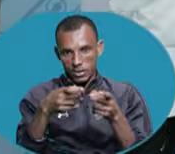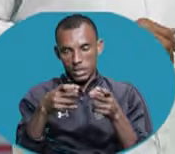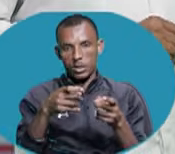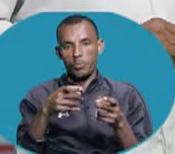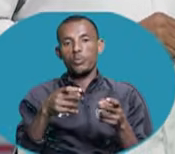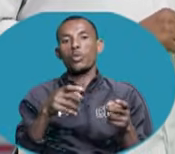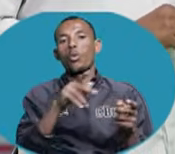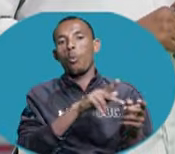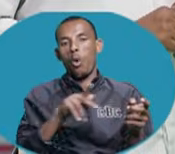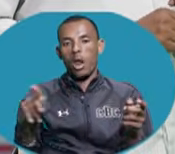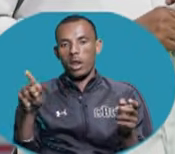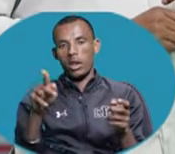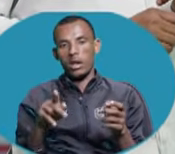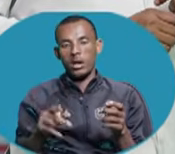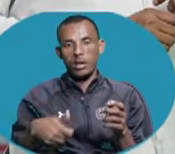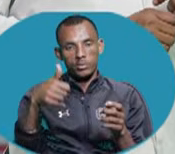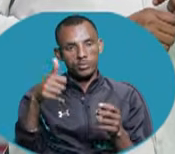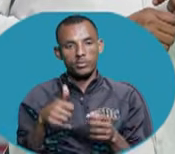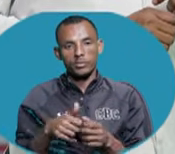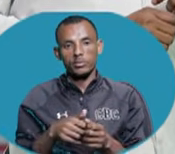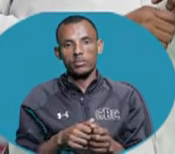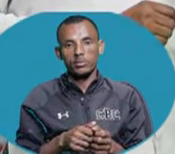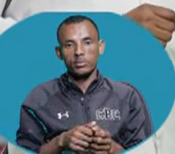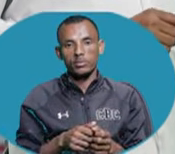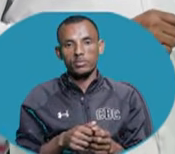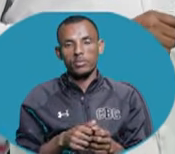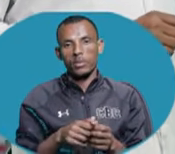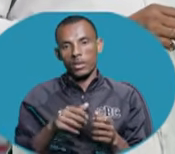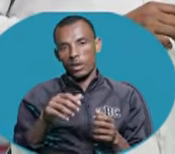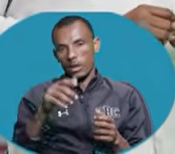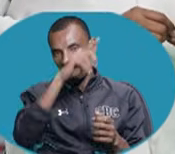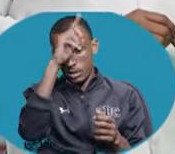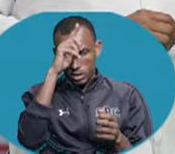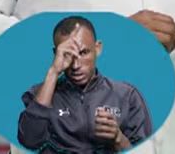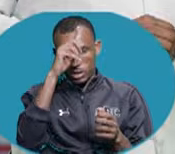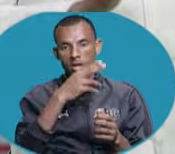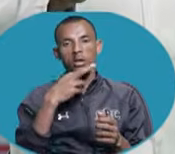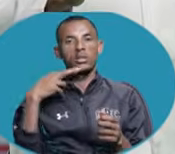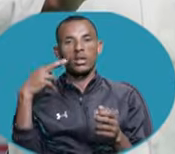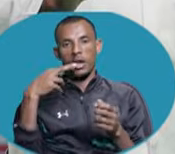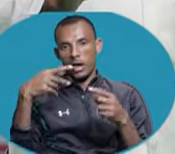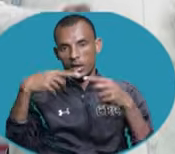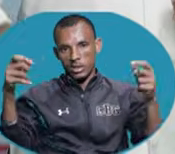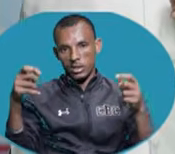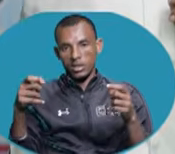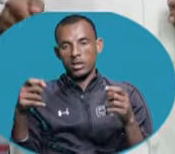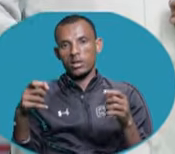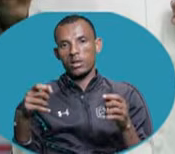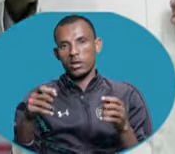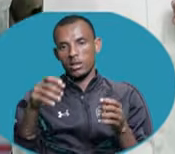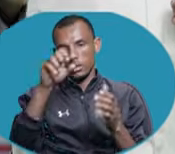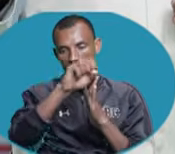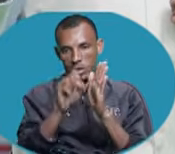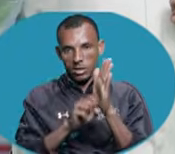Poland. The other one, the Nazi-Soviet aggression totally failed since